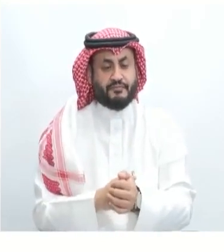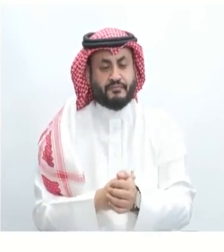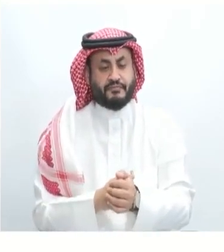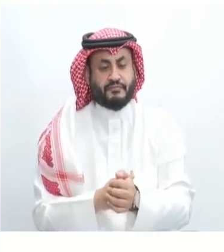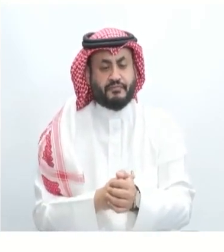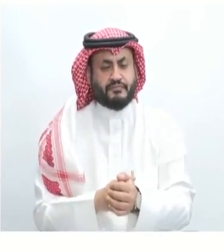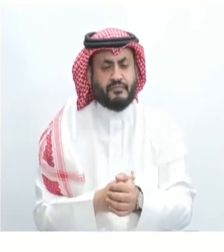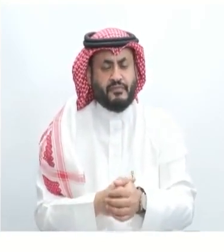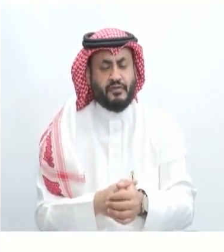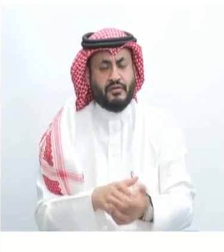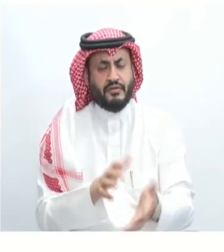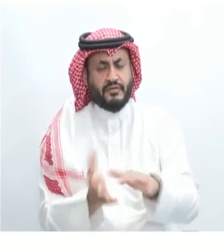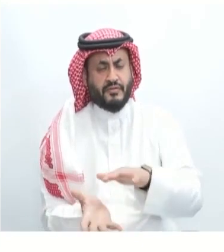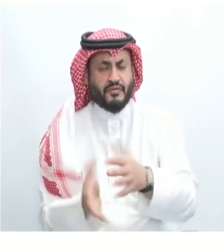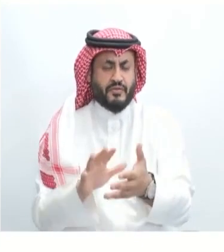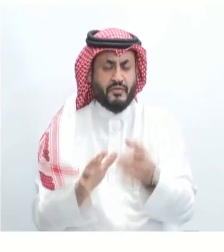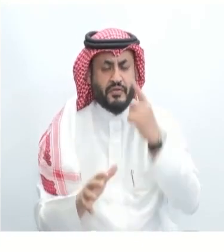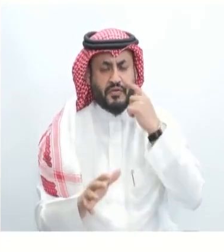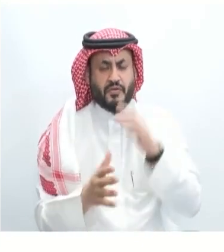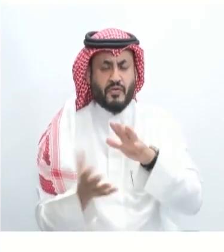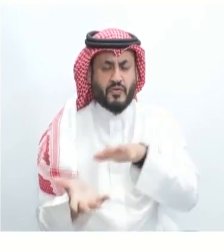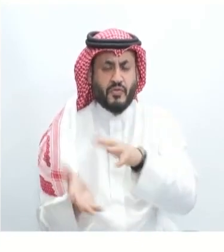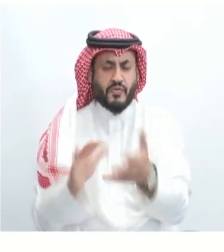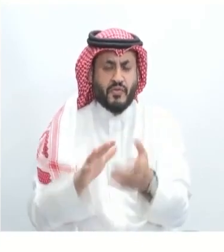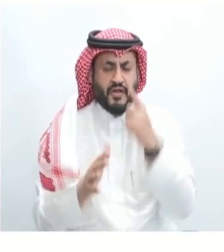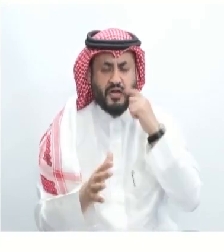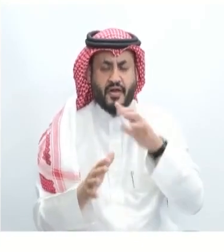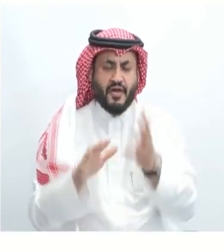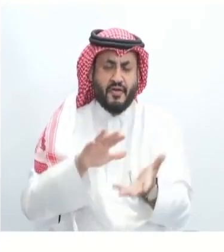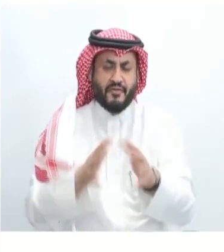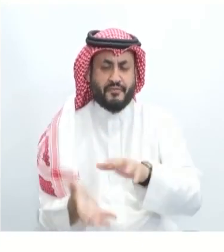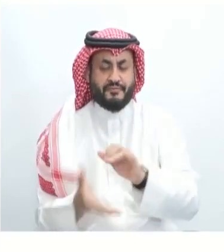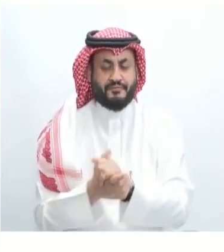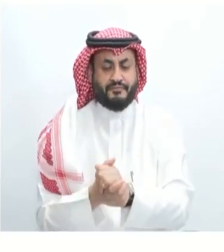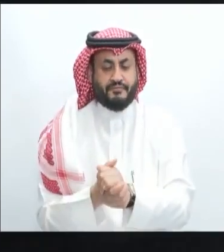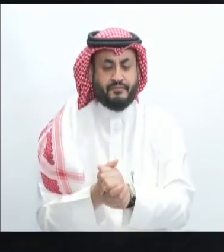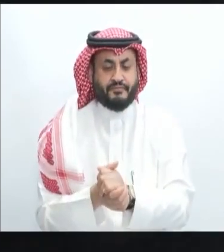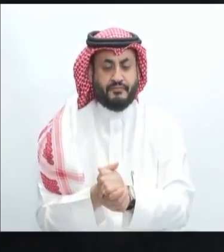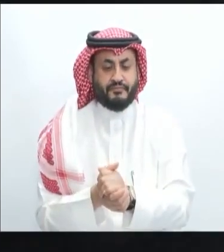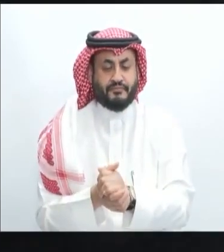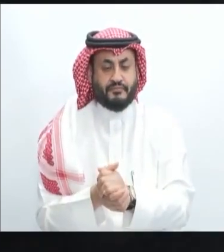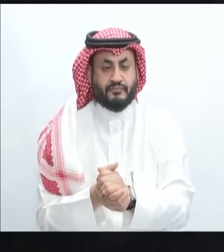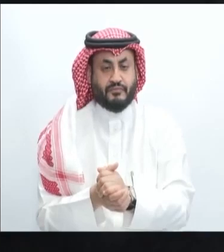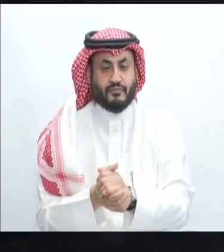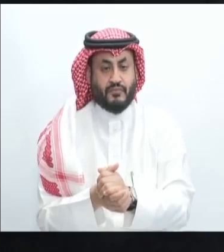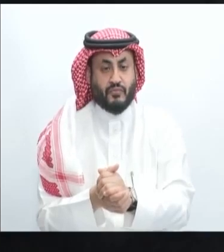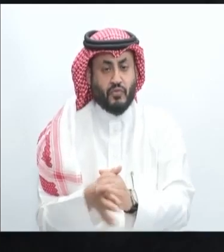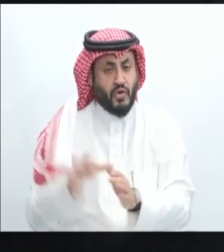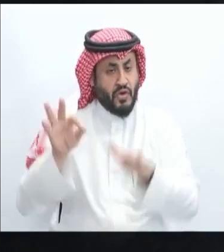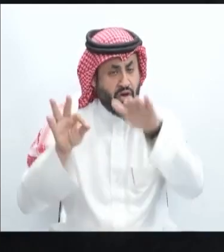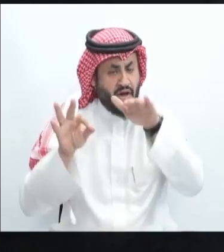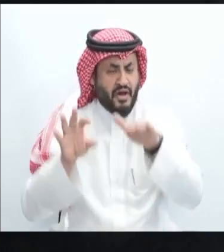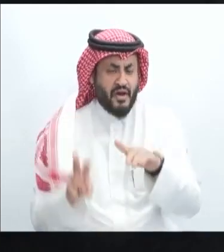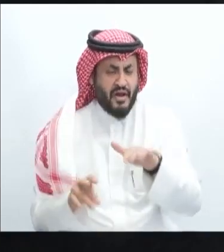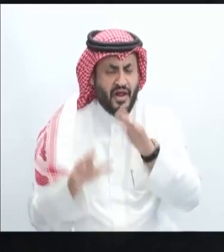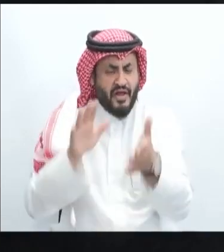48, you will have a so-so healthy life. And it's not very healthy life and it's